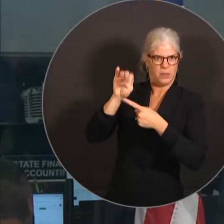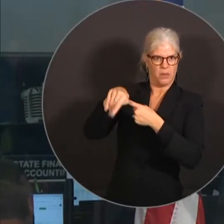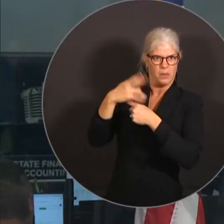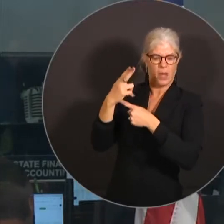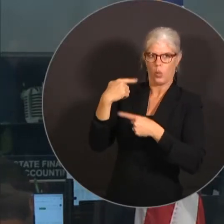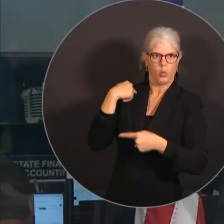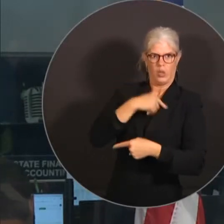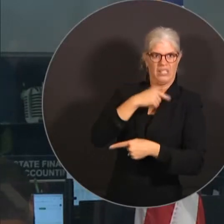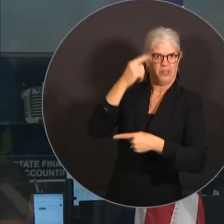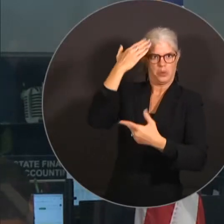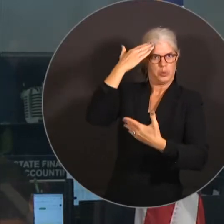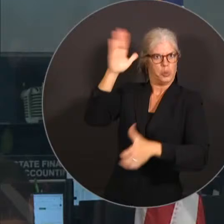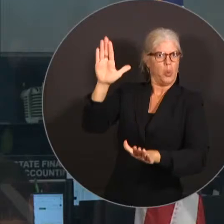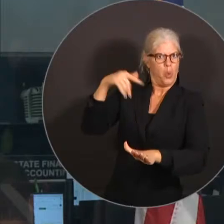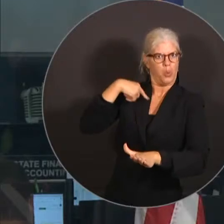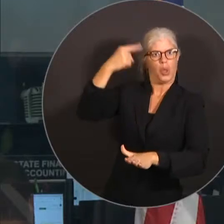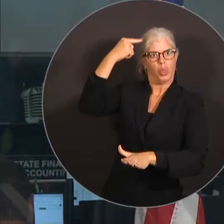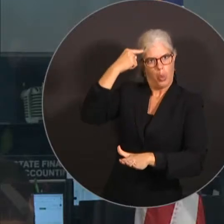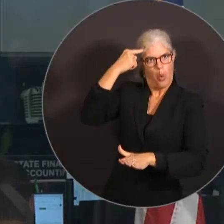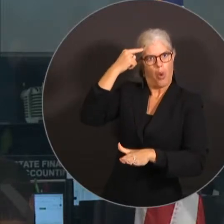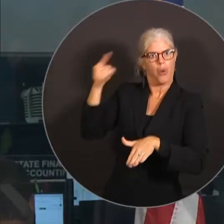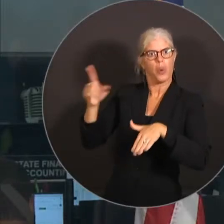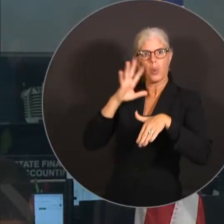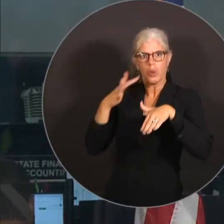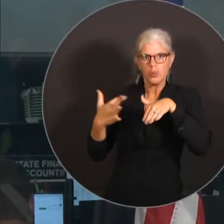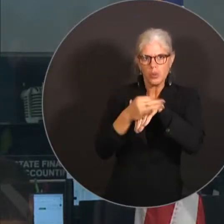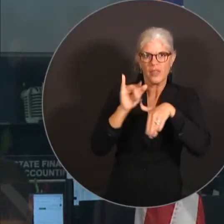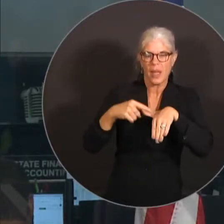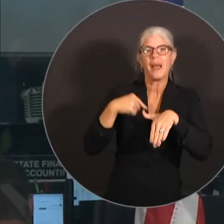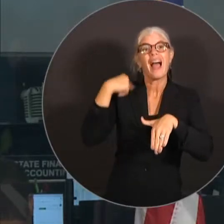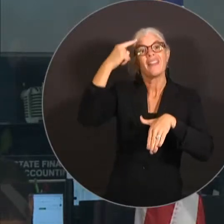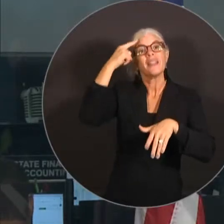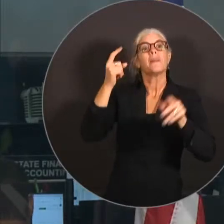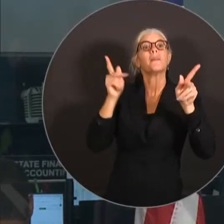thought it was going to come ashore at that. But I think a lot of people thought it was going to come